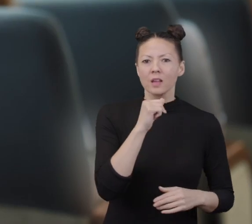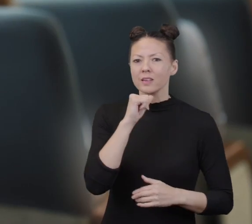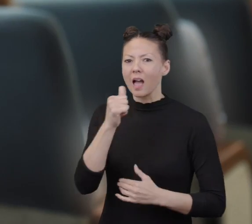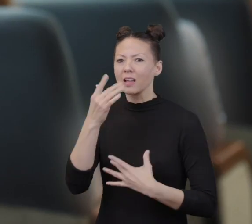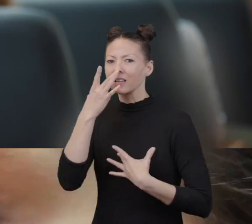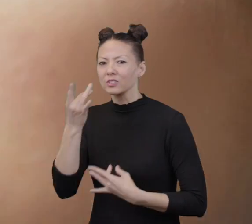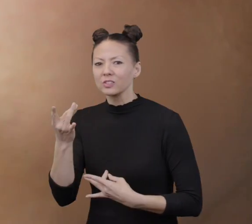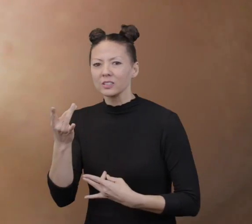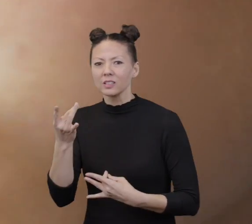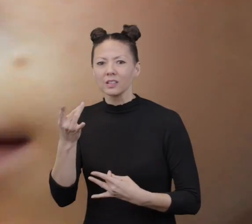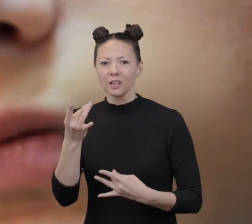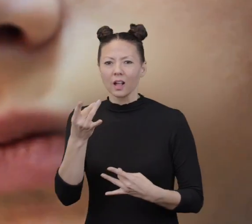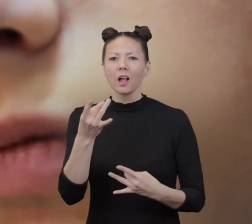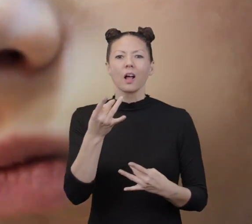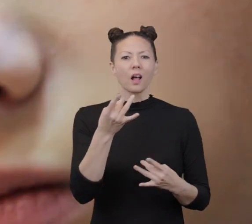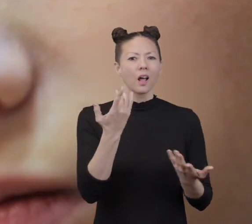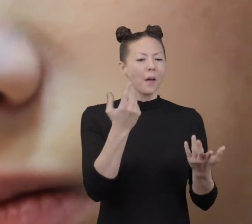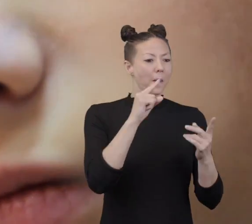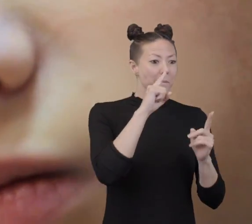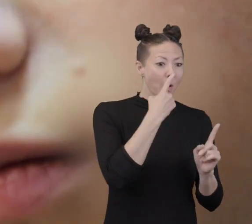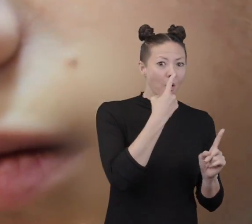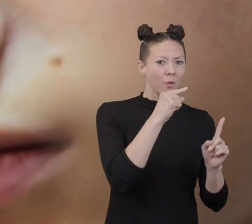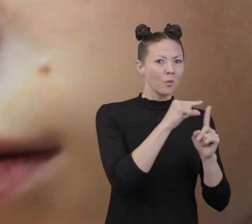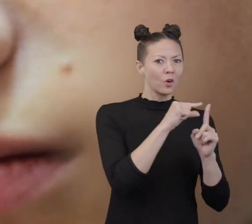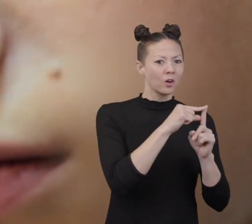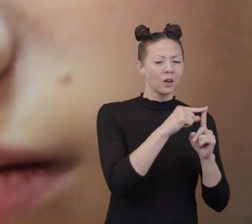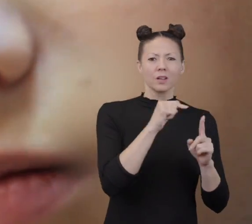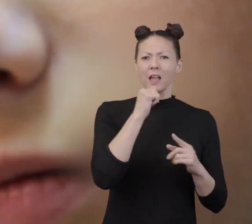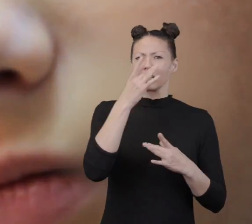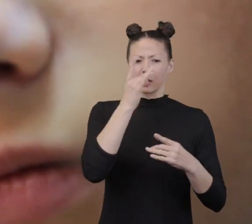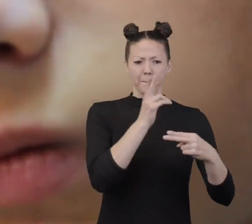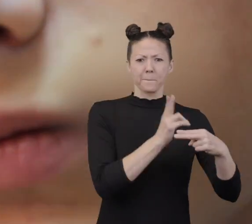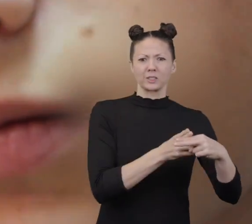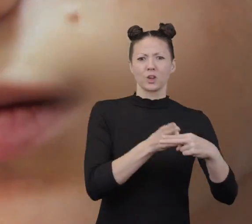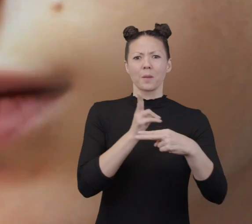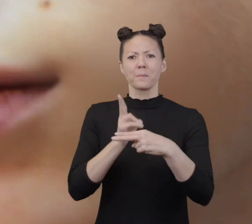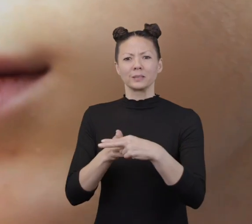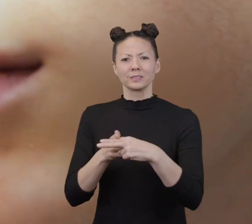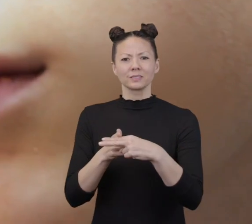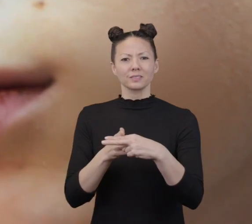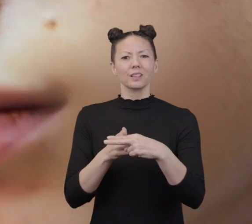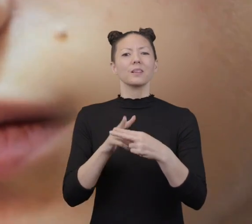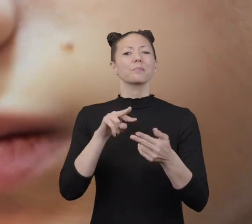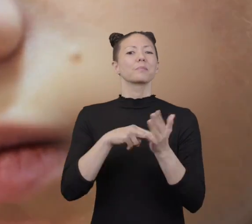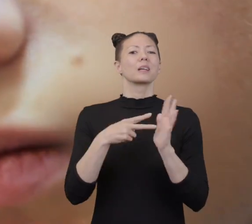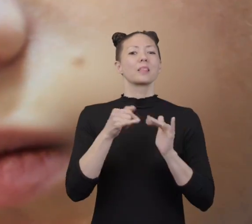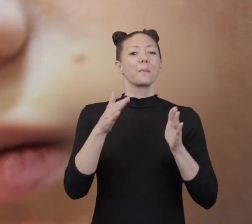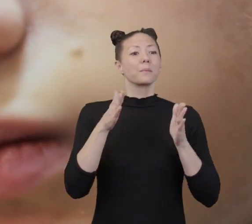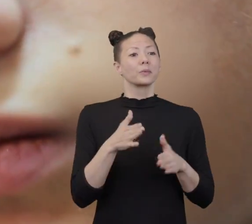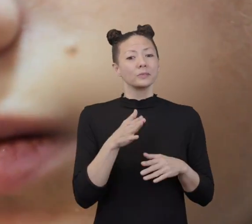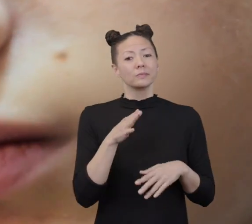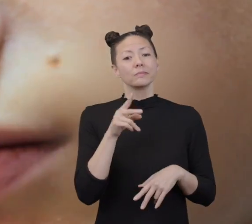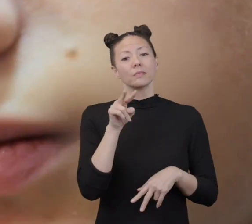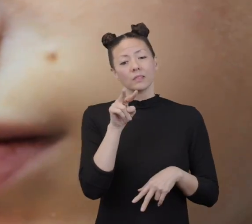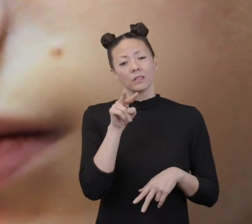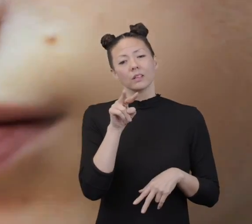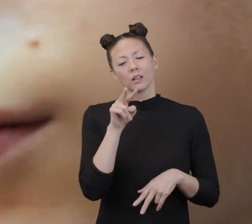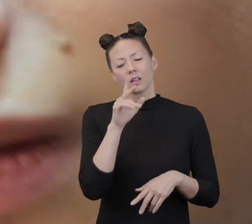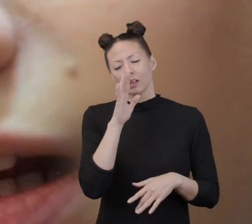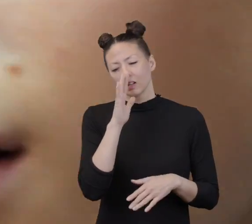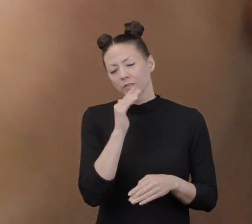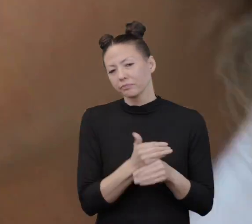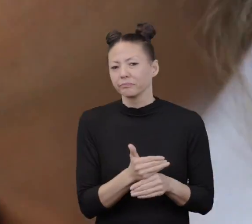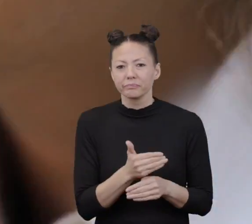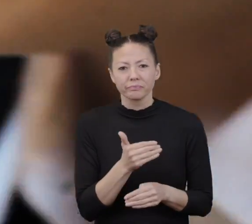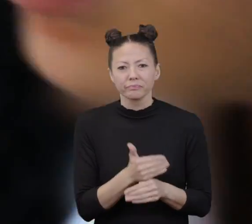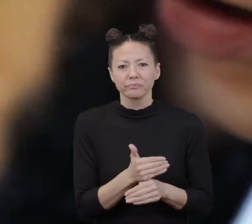interesting. In fact, it is so boring and uninteresting that the person listening to it fell